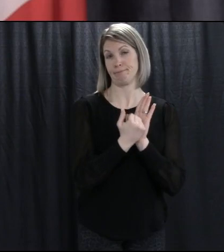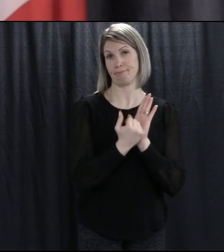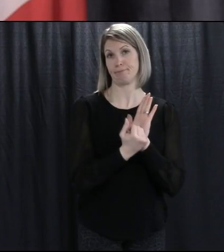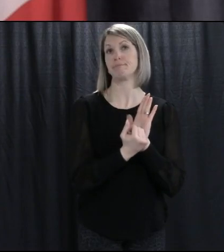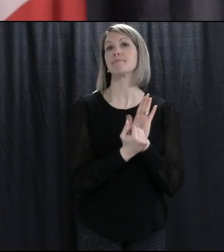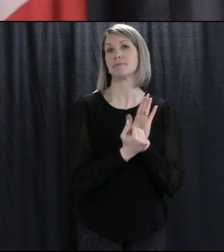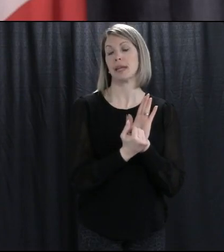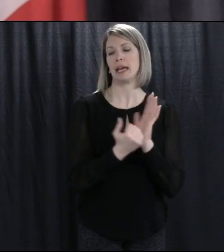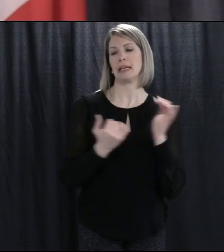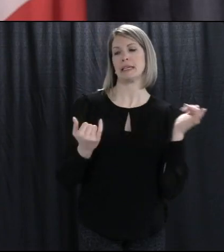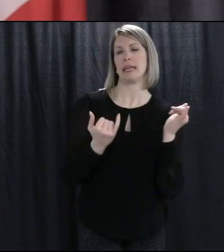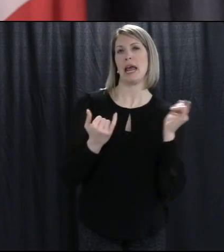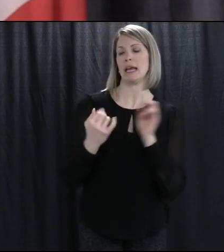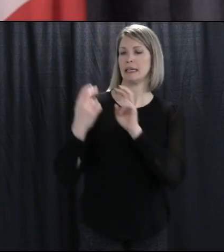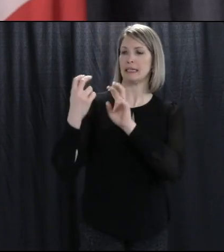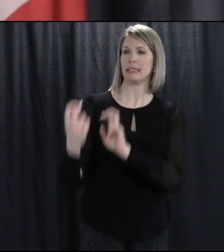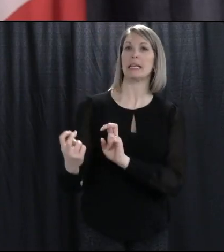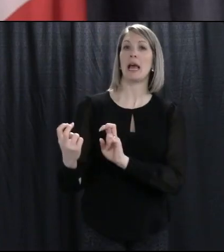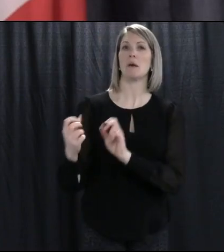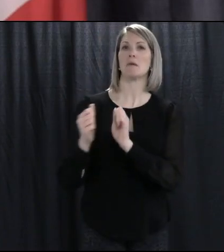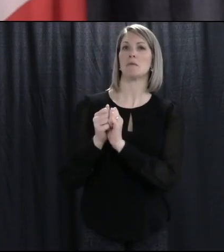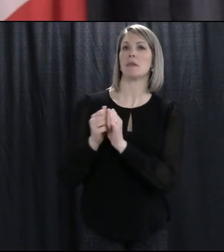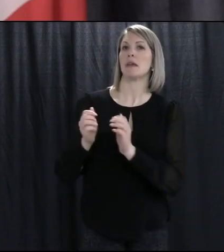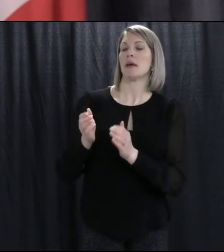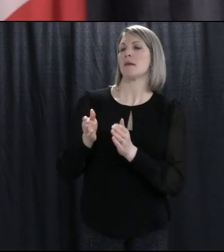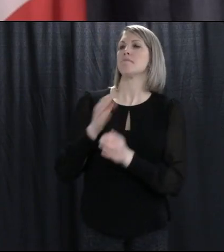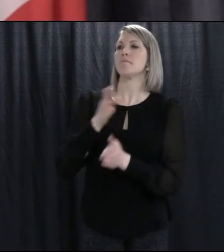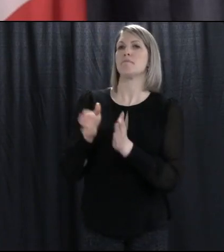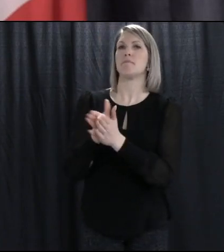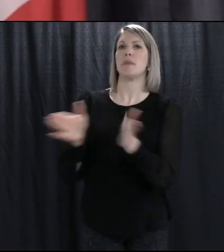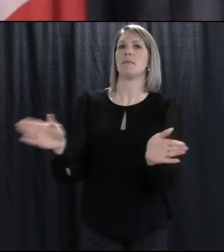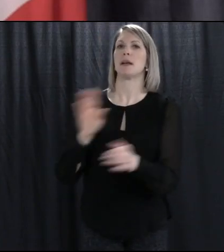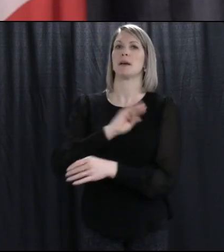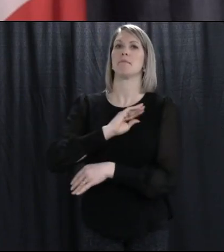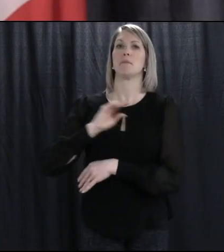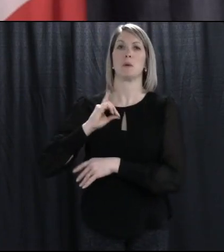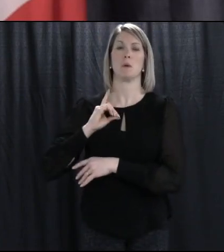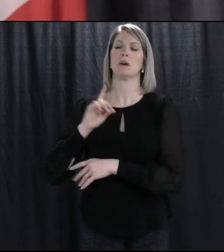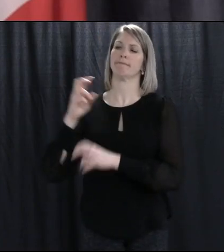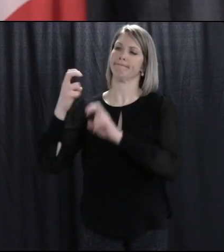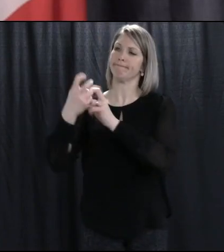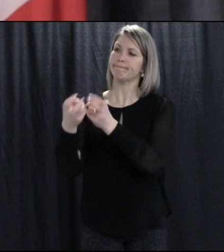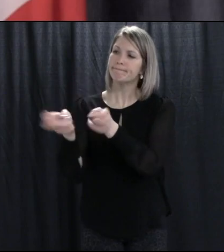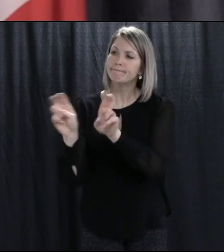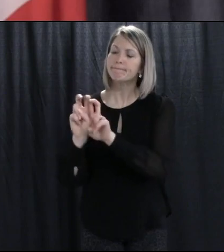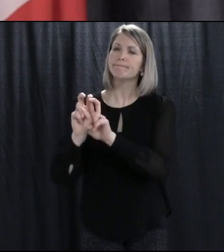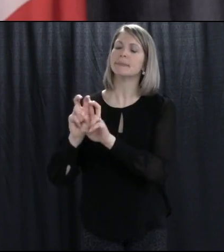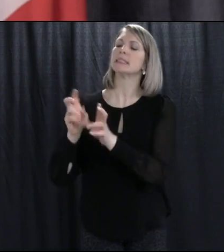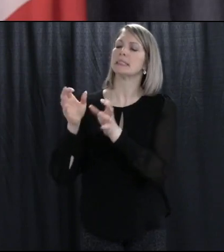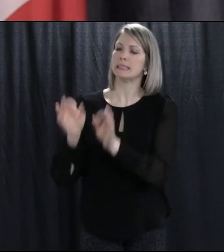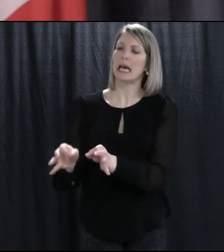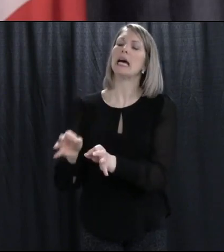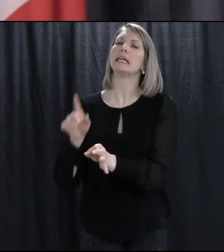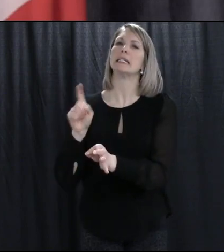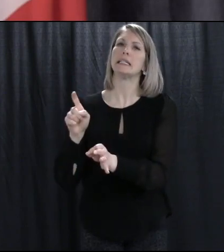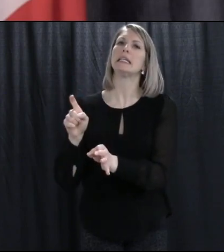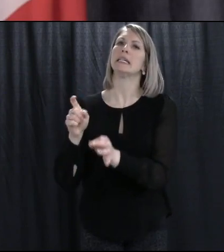Community Services and recommended that a public health emergency be declared. The decision was made in the best interest of our